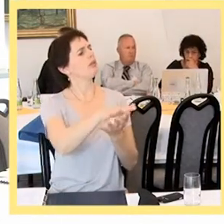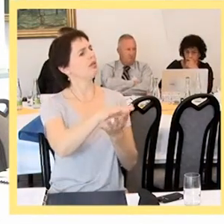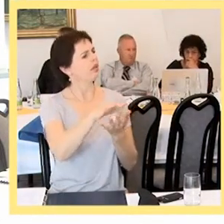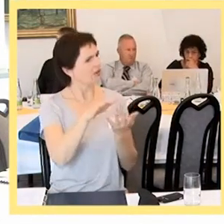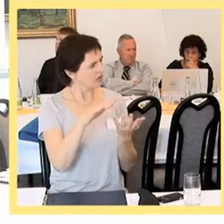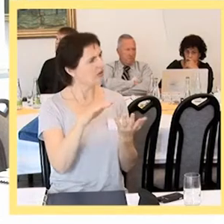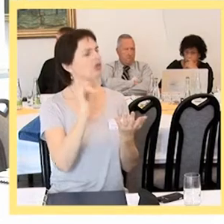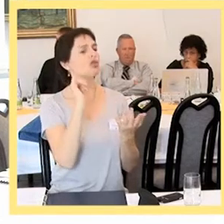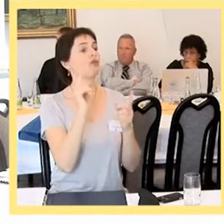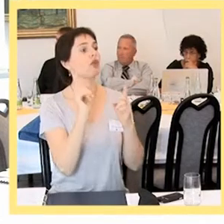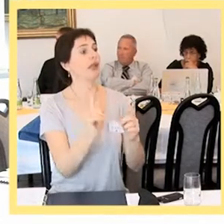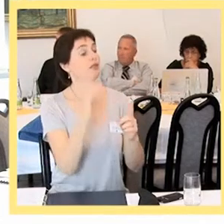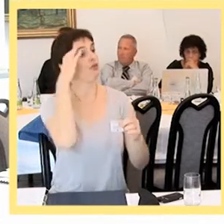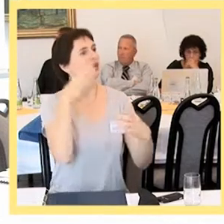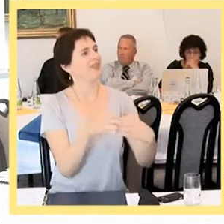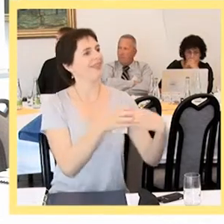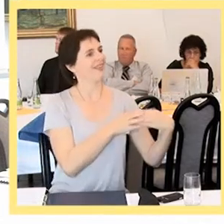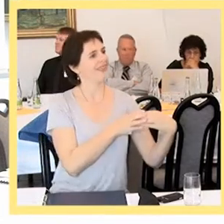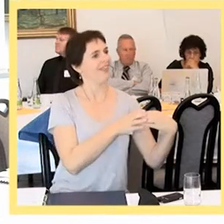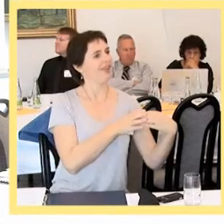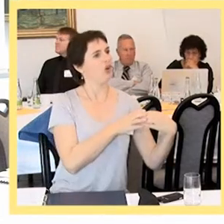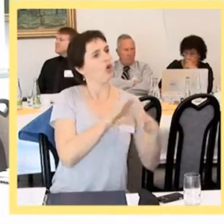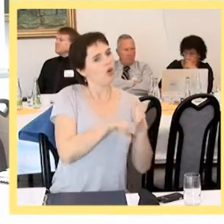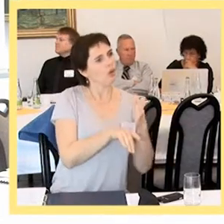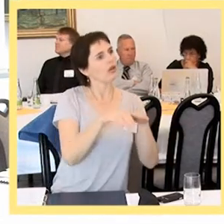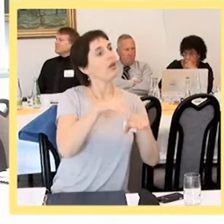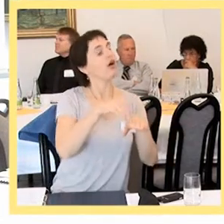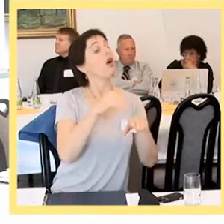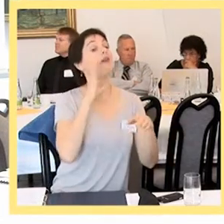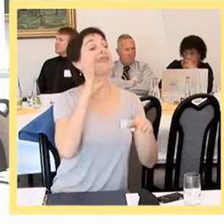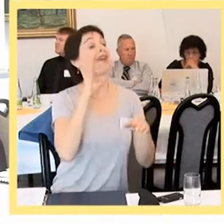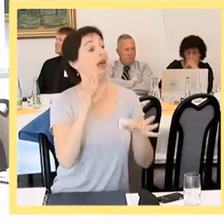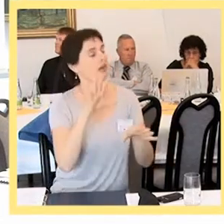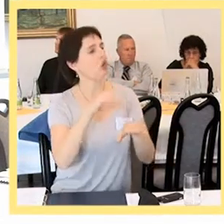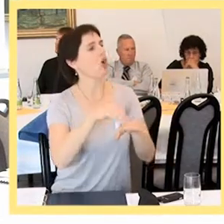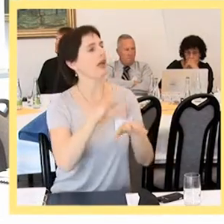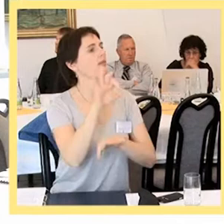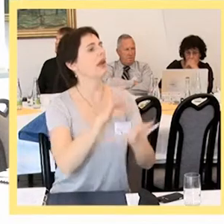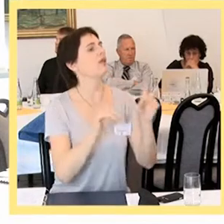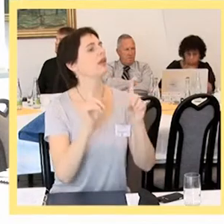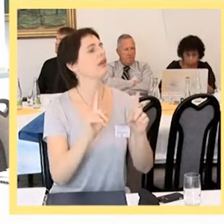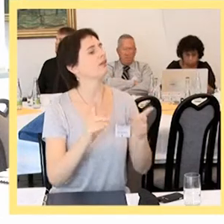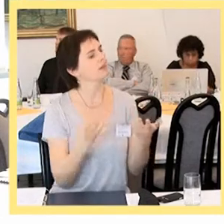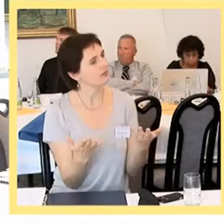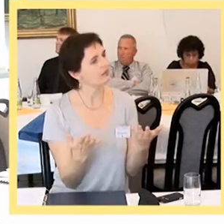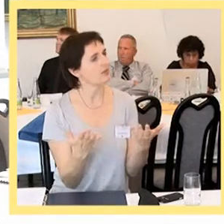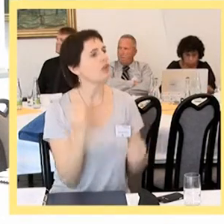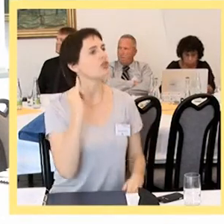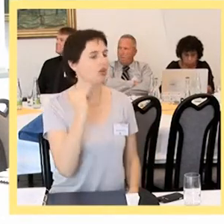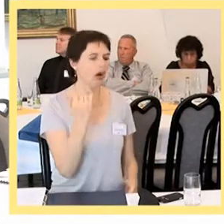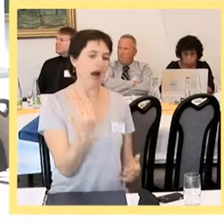of people should they have been in contact with the chemical. And we had a number of able-bodied and